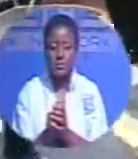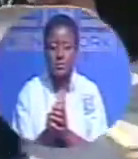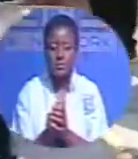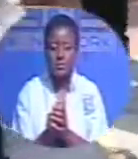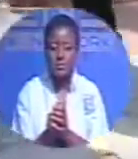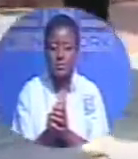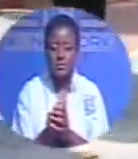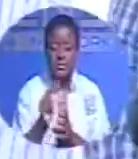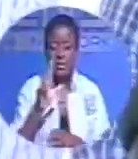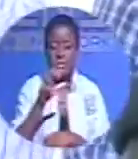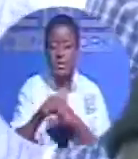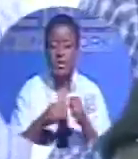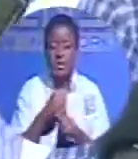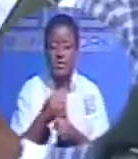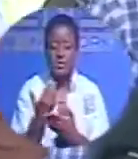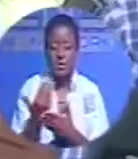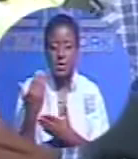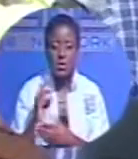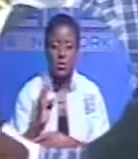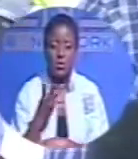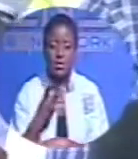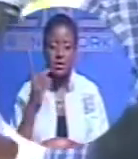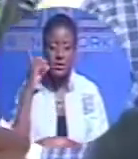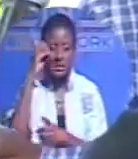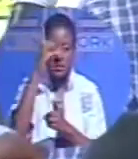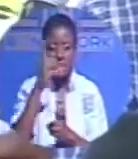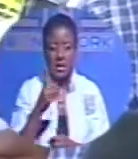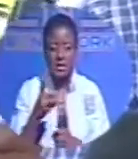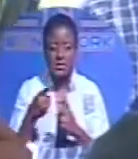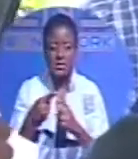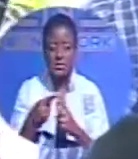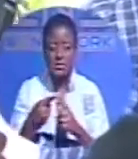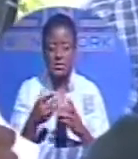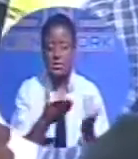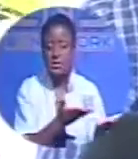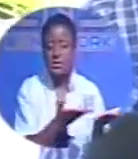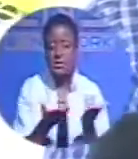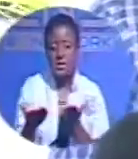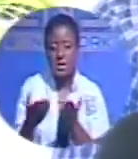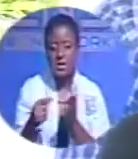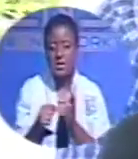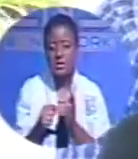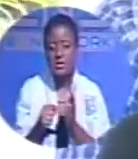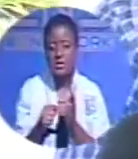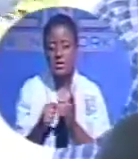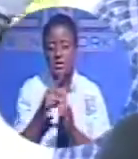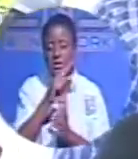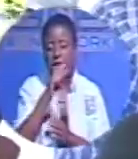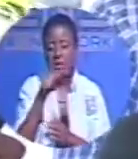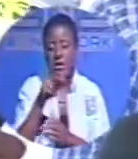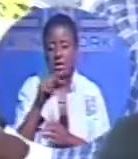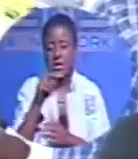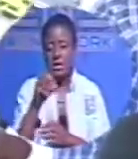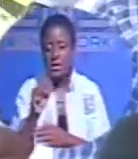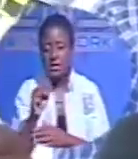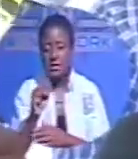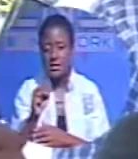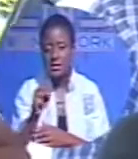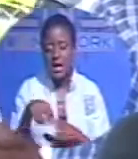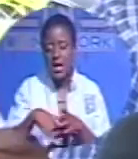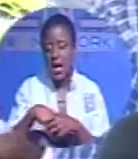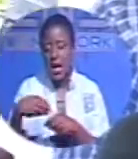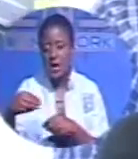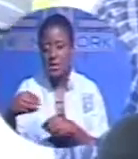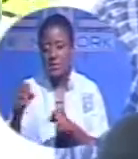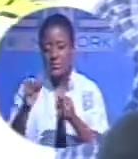3 years ago, we decided to just do that. Take the shows out of the studio, go to the people, see what the